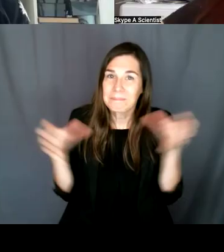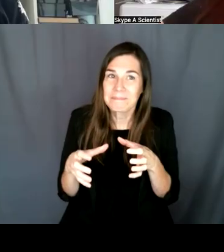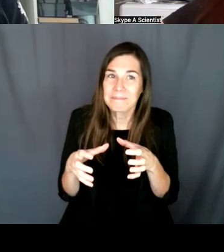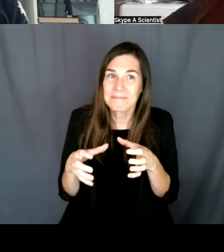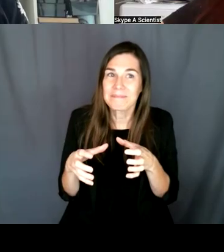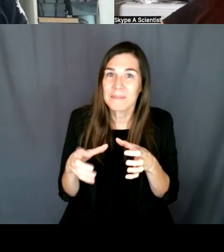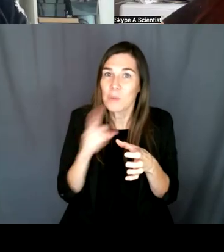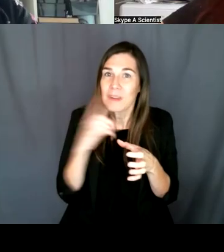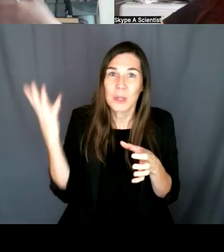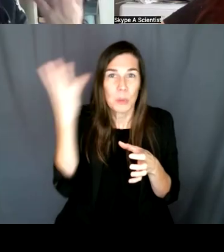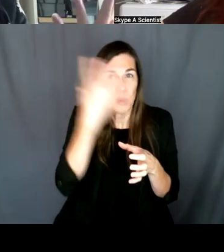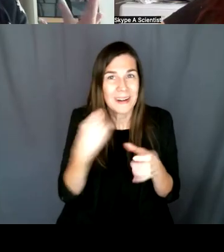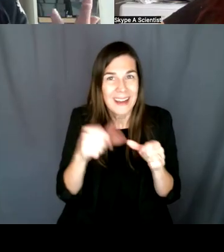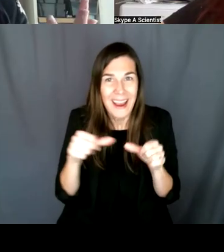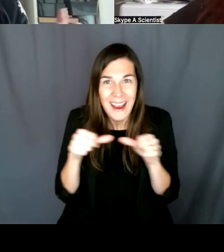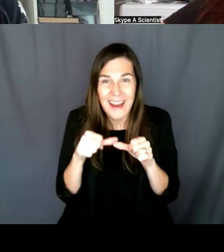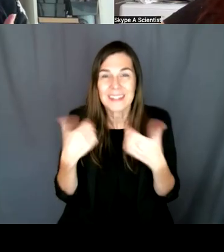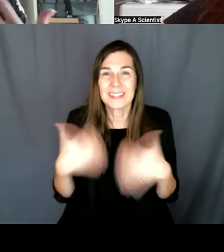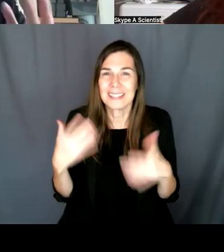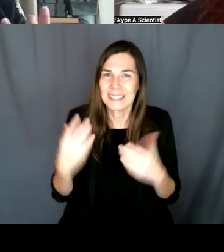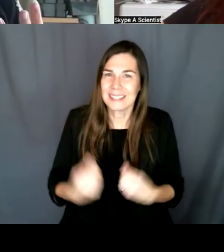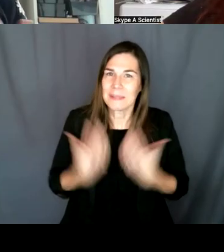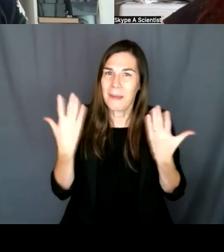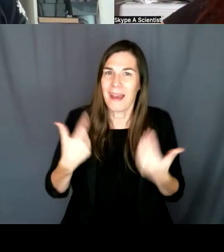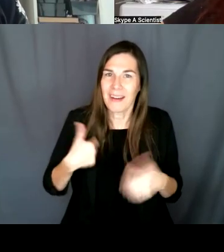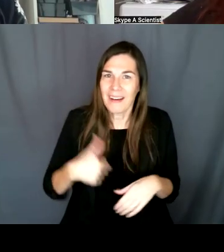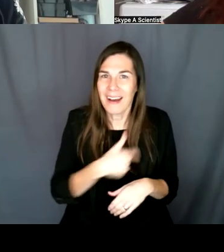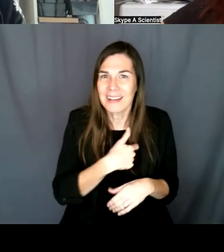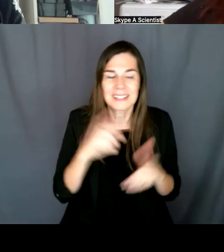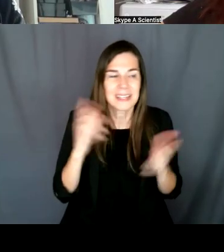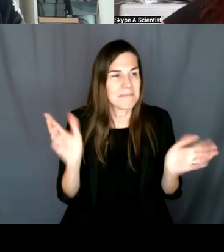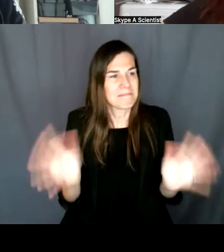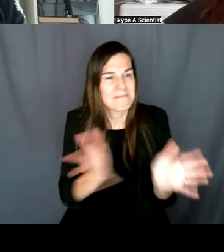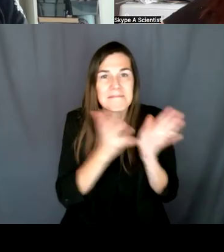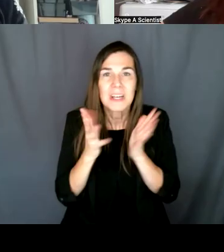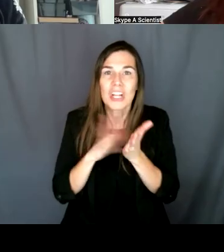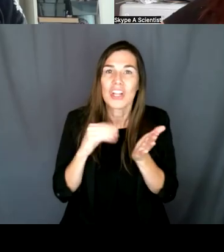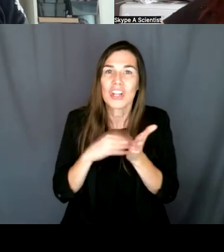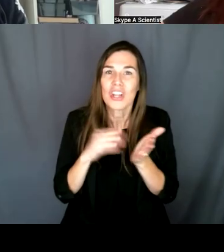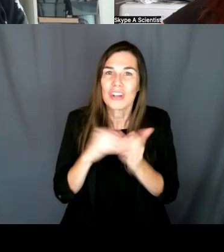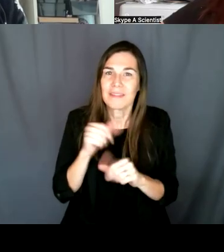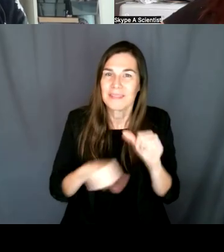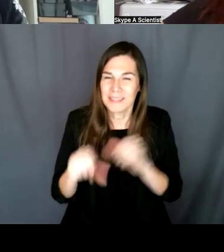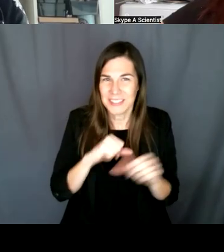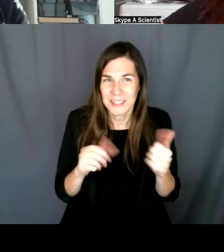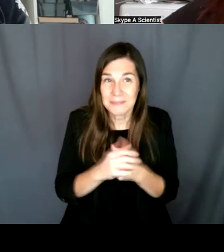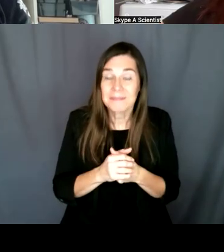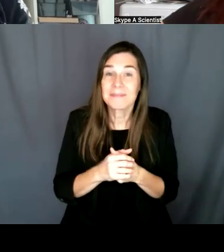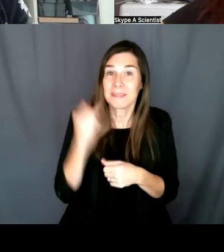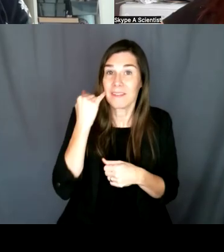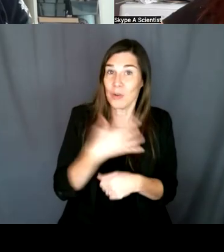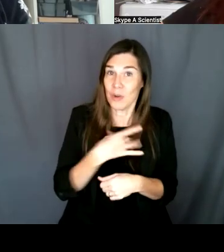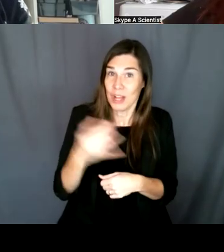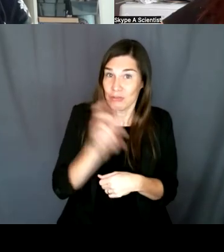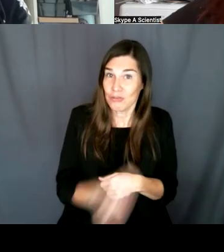pretty locations so that we can be inspired by nature and talk to each other and learn from each other. So if you like to travel,